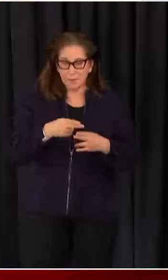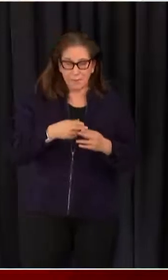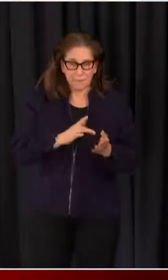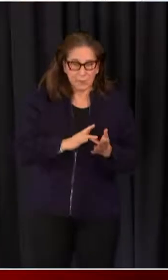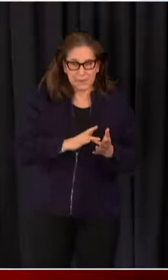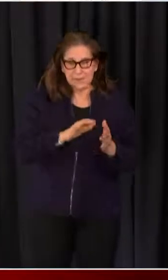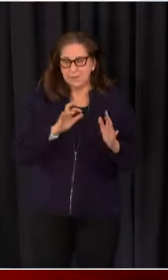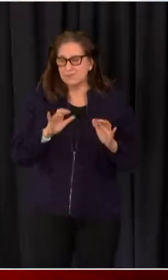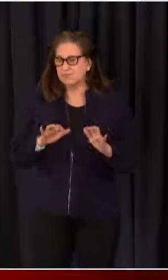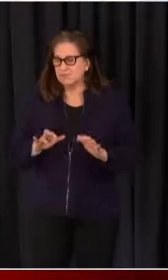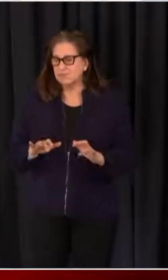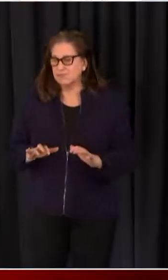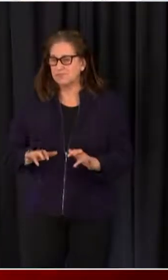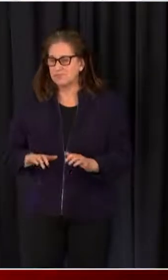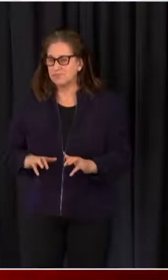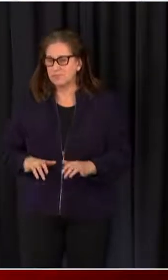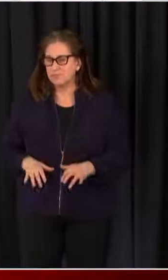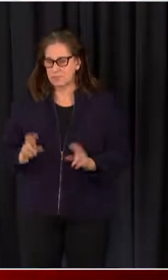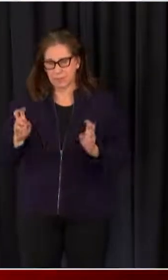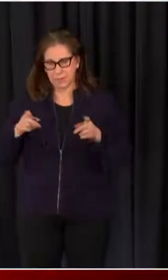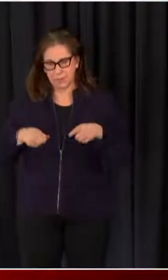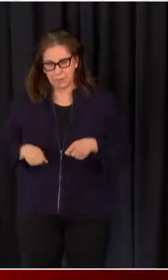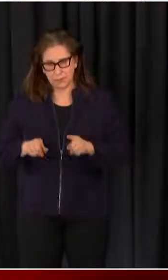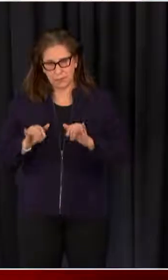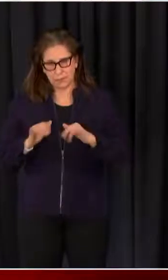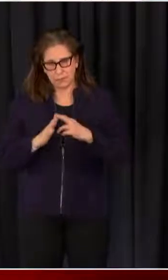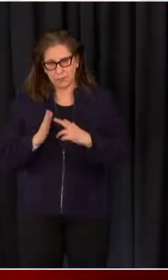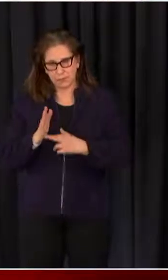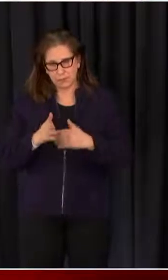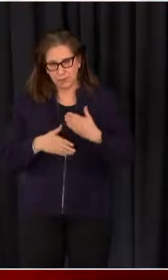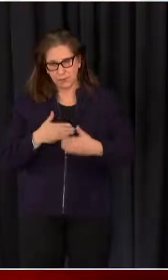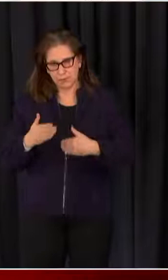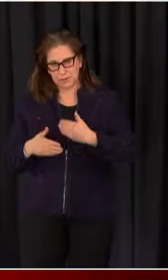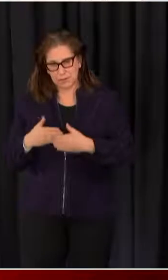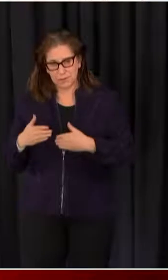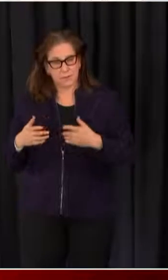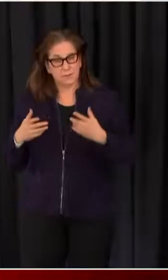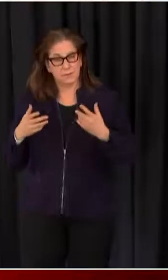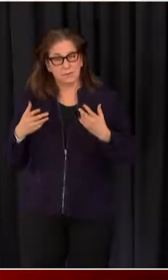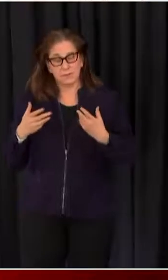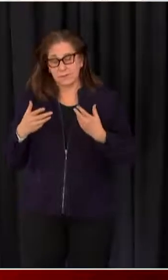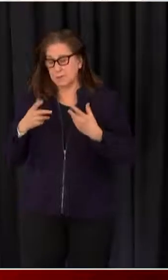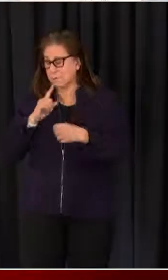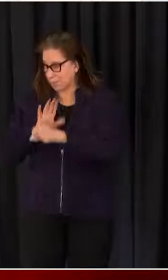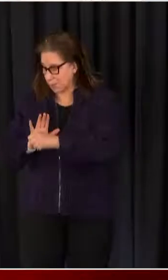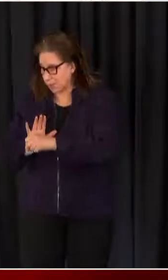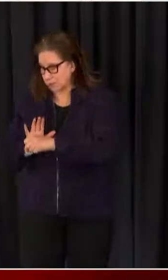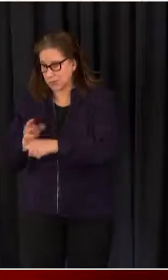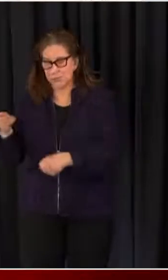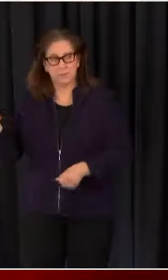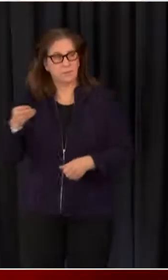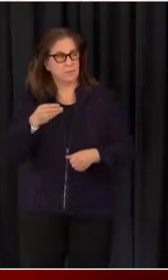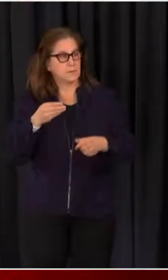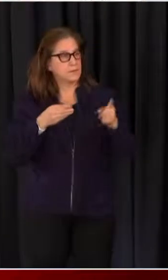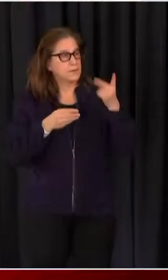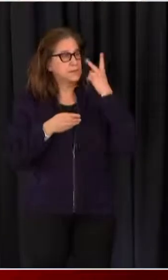done. And you've pre-registered. At that point, you'll see a confirmation slide on the next, on slide 11,